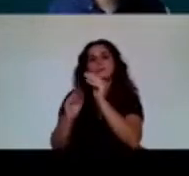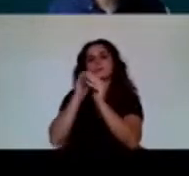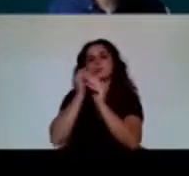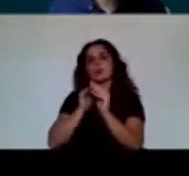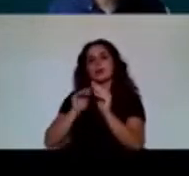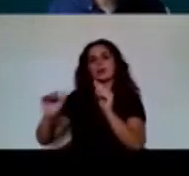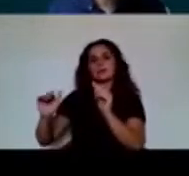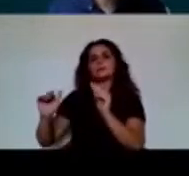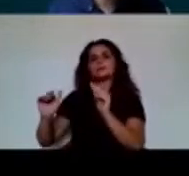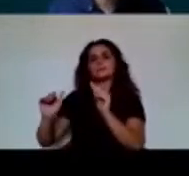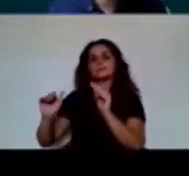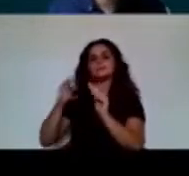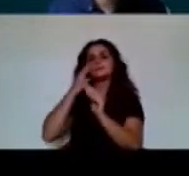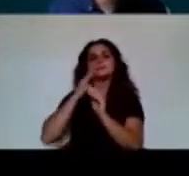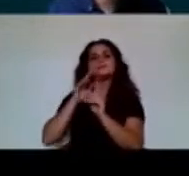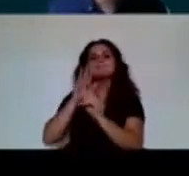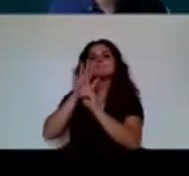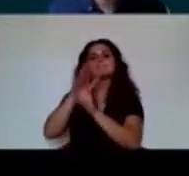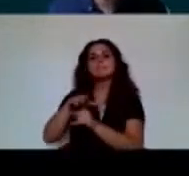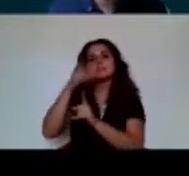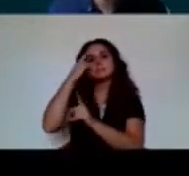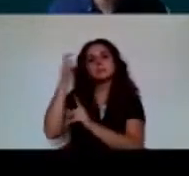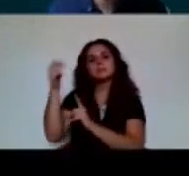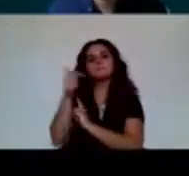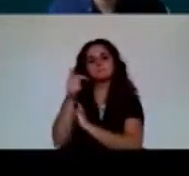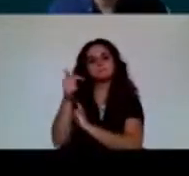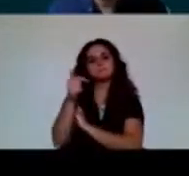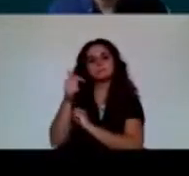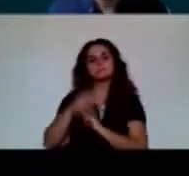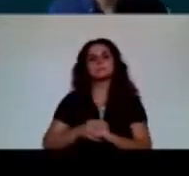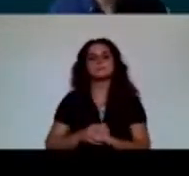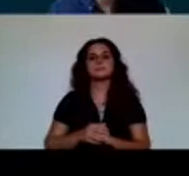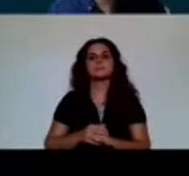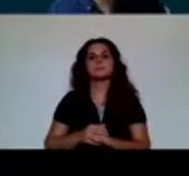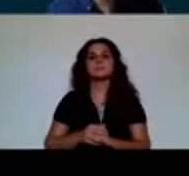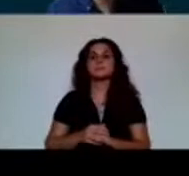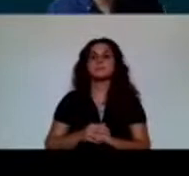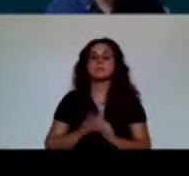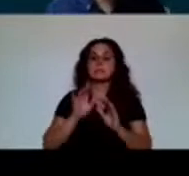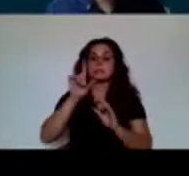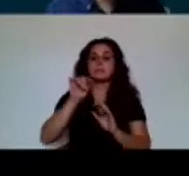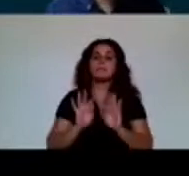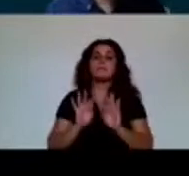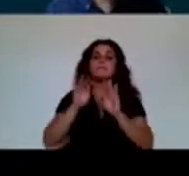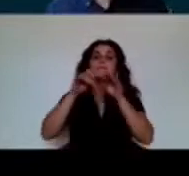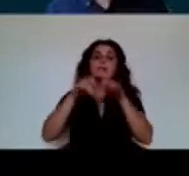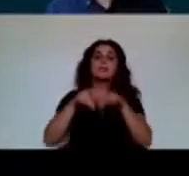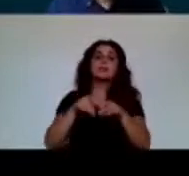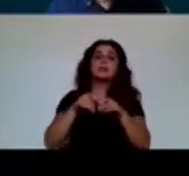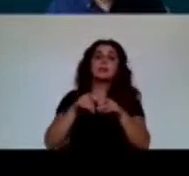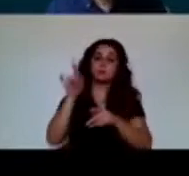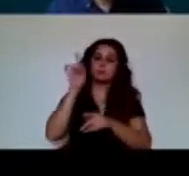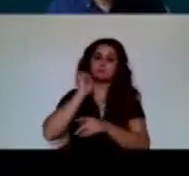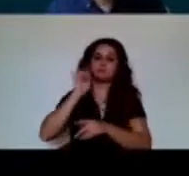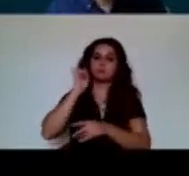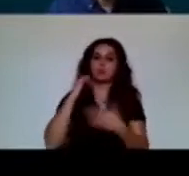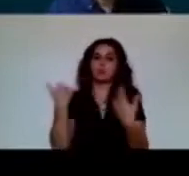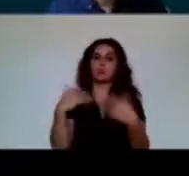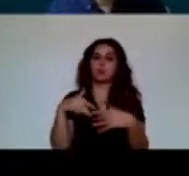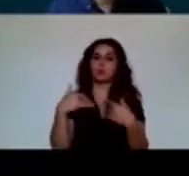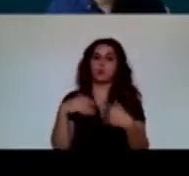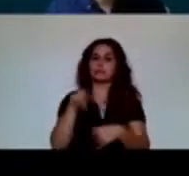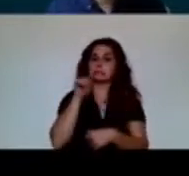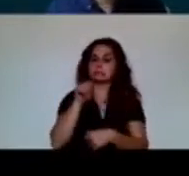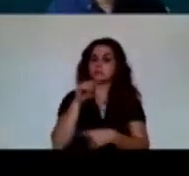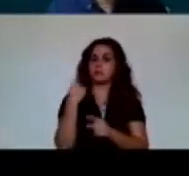children's racial prejudice and stereotypes. And finally, it's also very important, and this